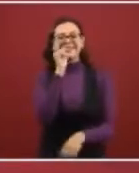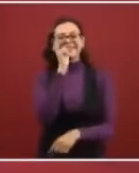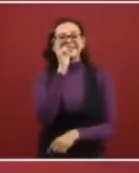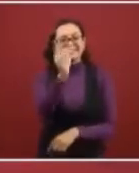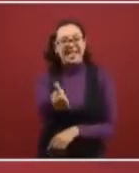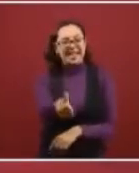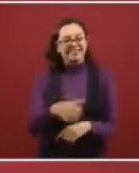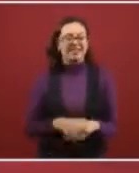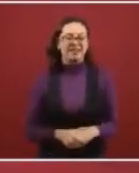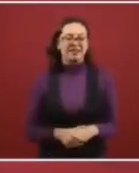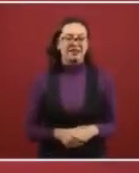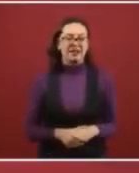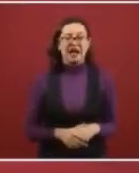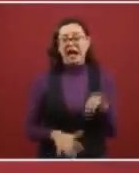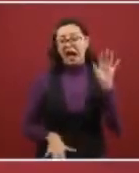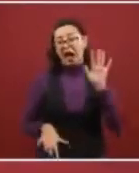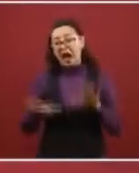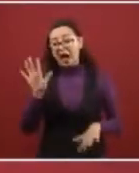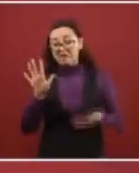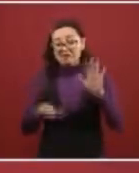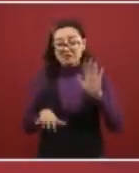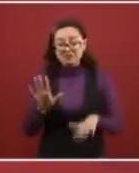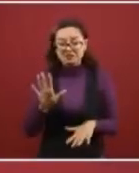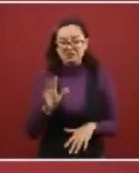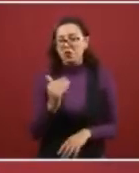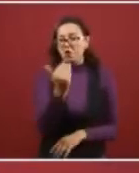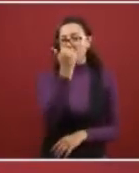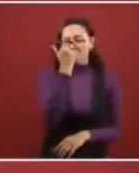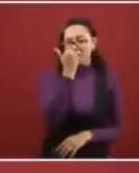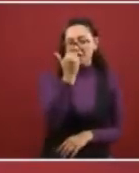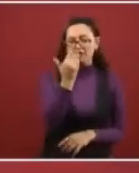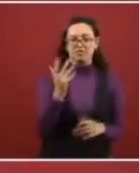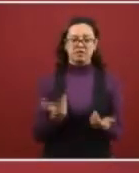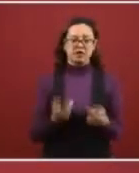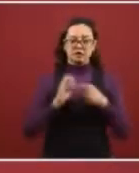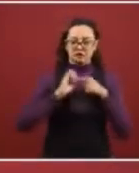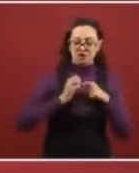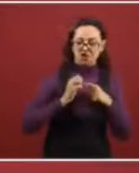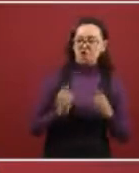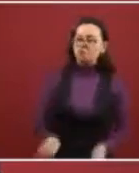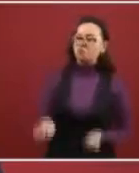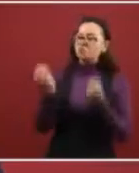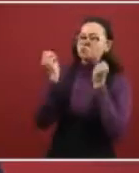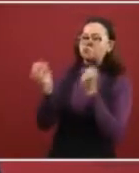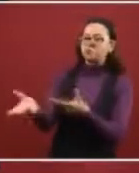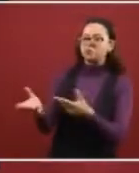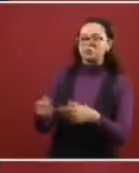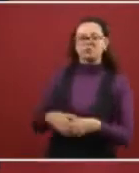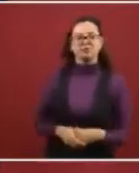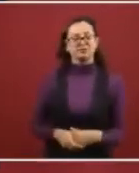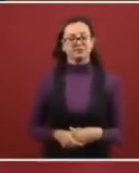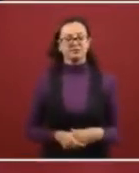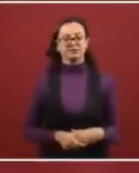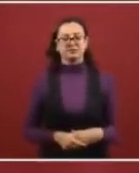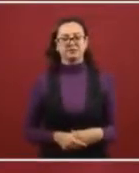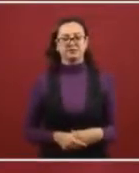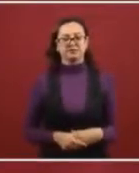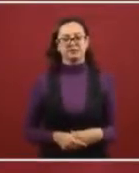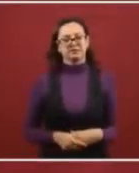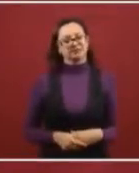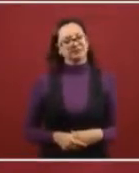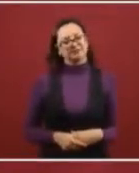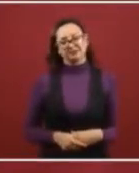si acaso, if anything, despensas, they got frijol con gorgojo. Like maybe some beans.